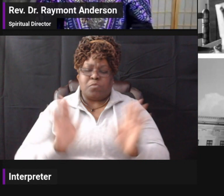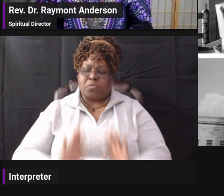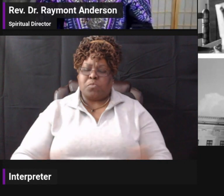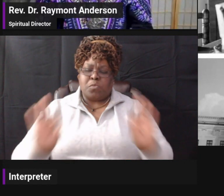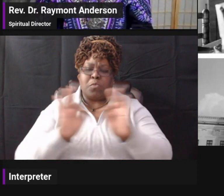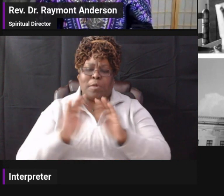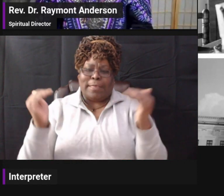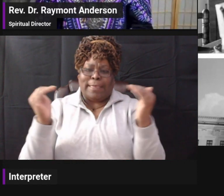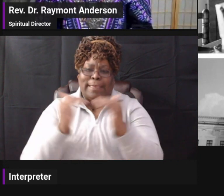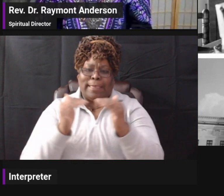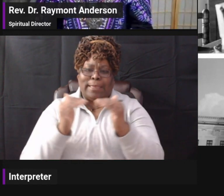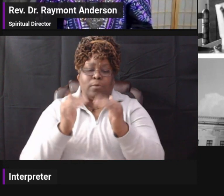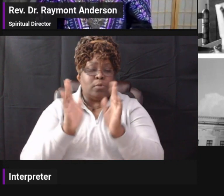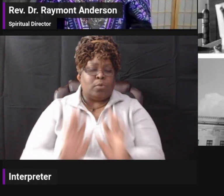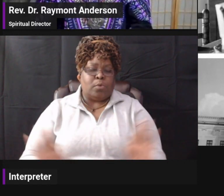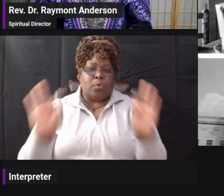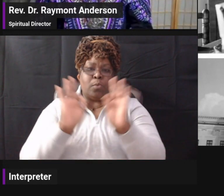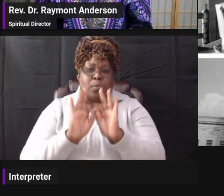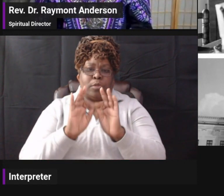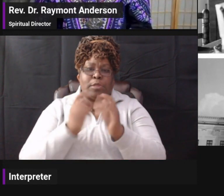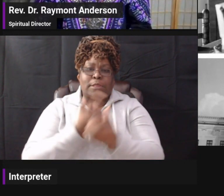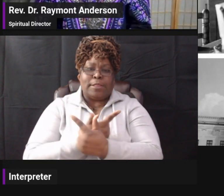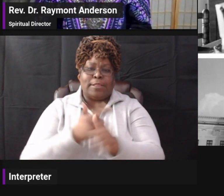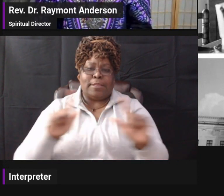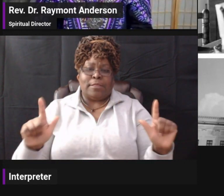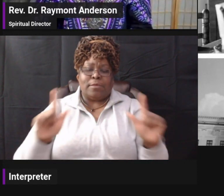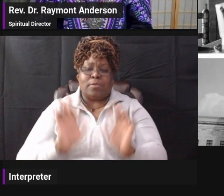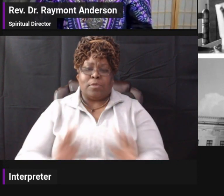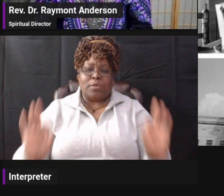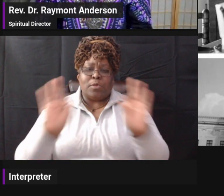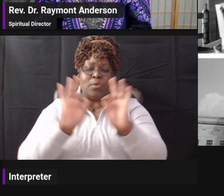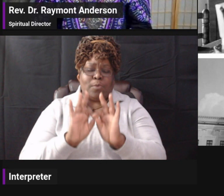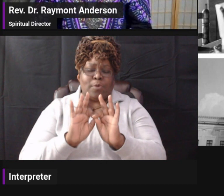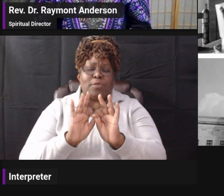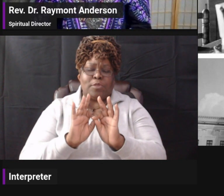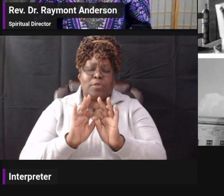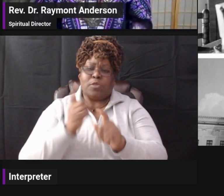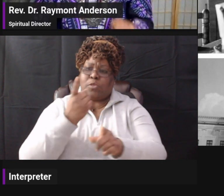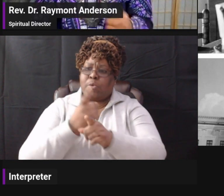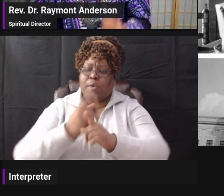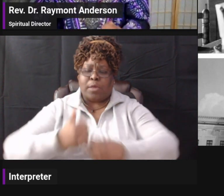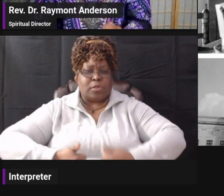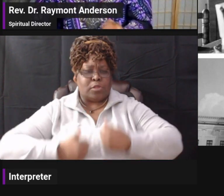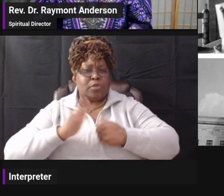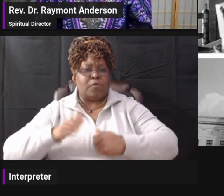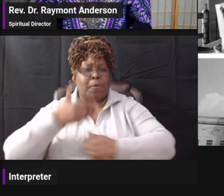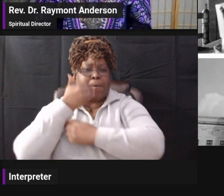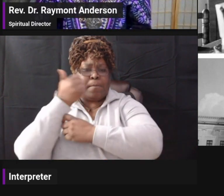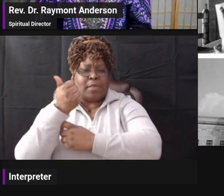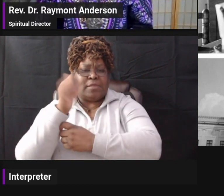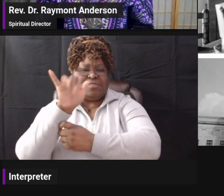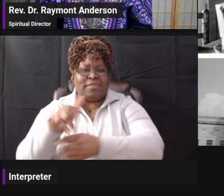Freedom is worth it. Equity, worth it. Liberty, the right to live